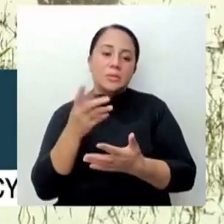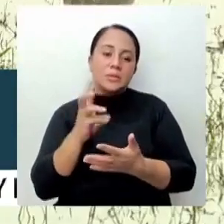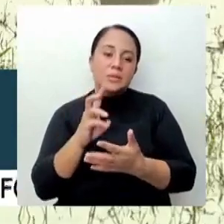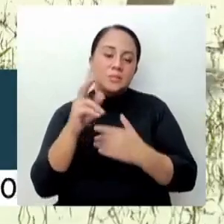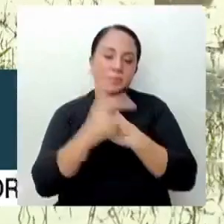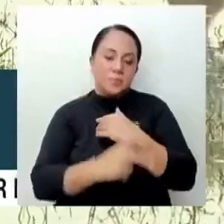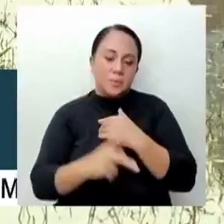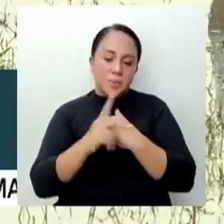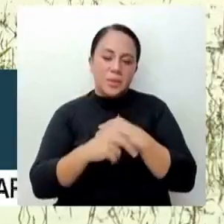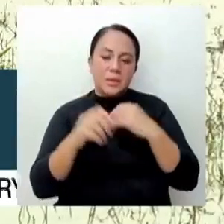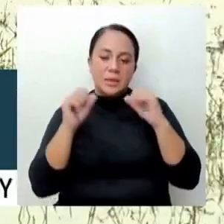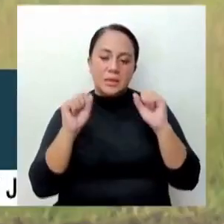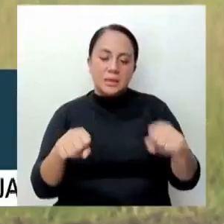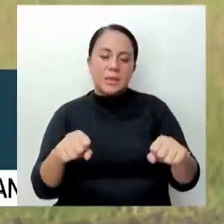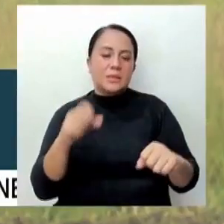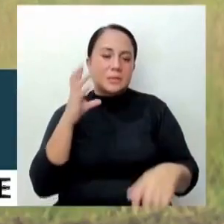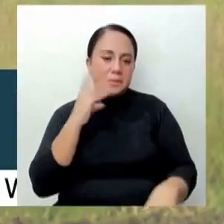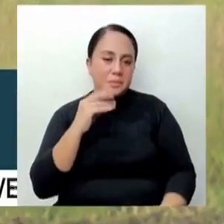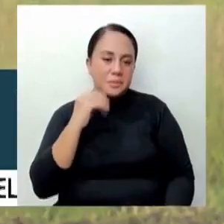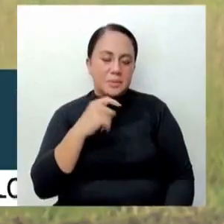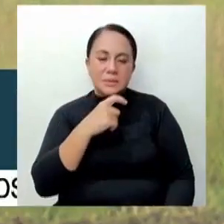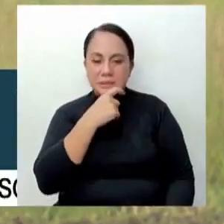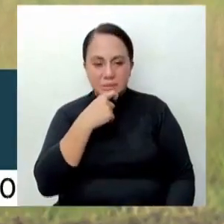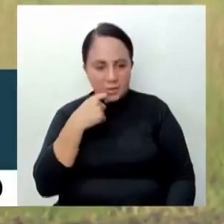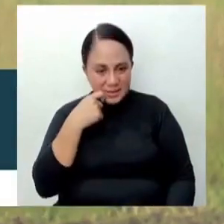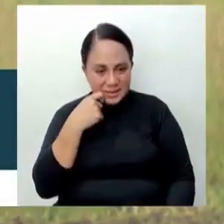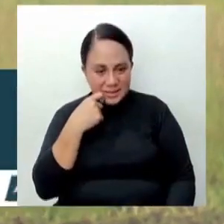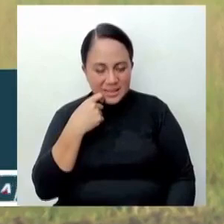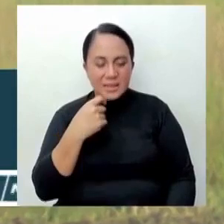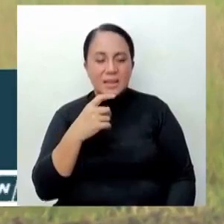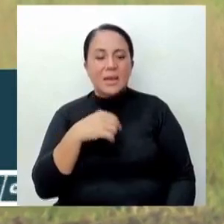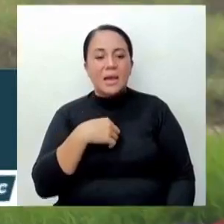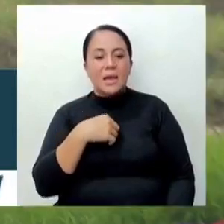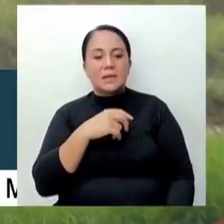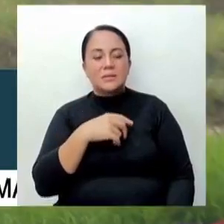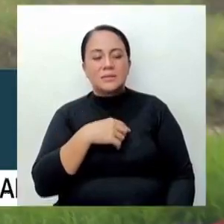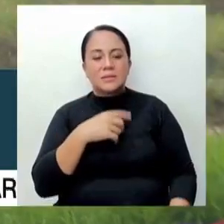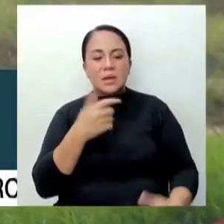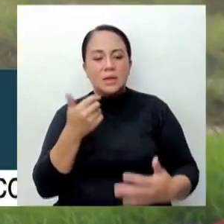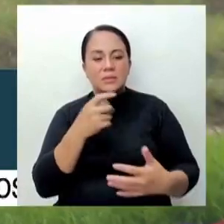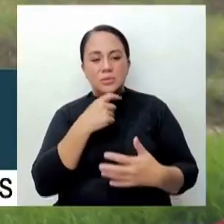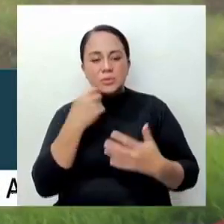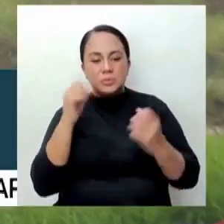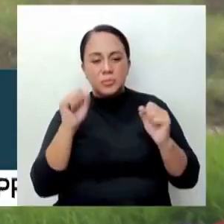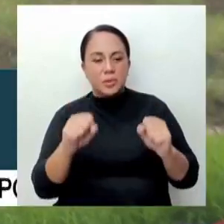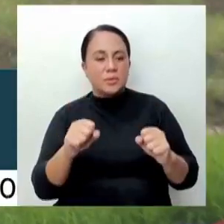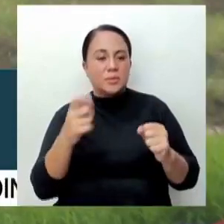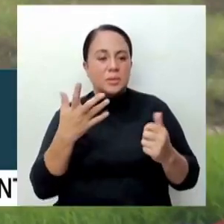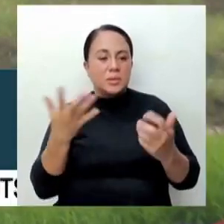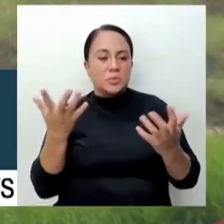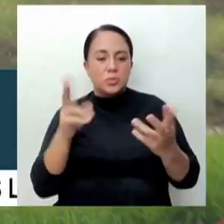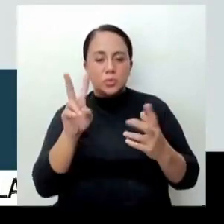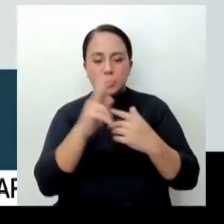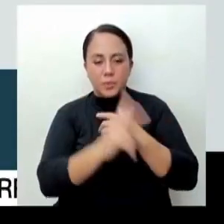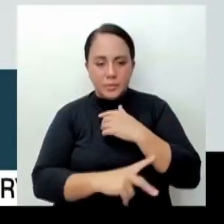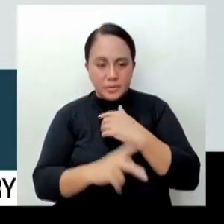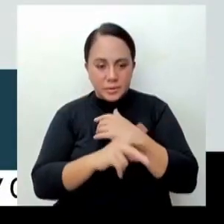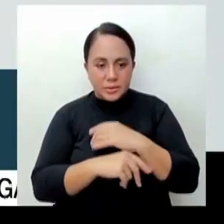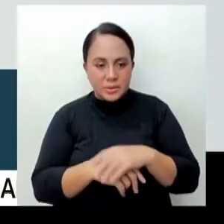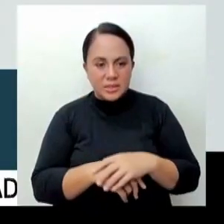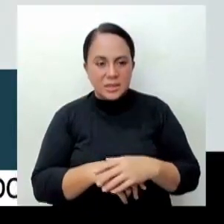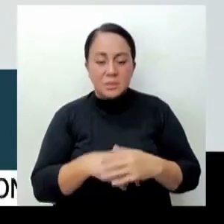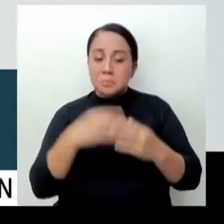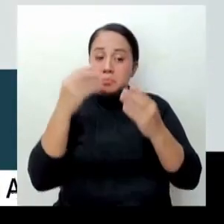can potentially experience dry spells, while meteorological drought is possible in 2 provinces. Sinabi po